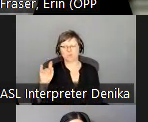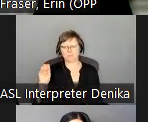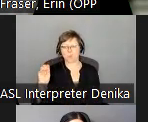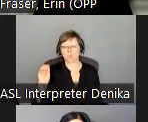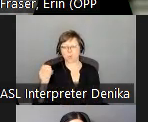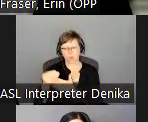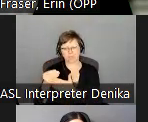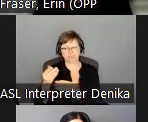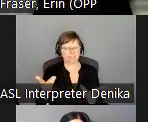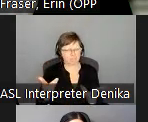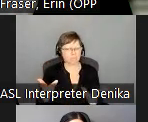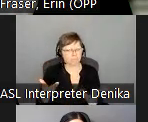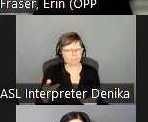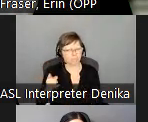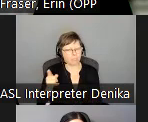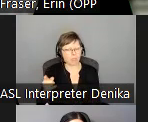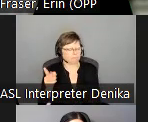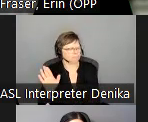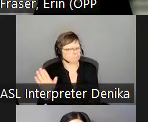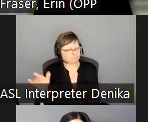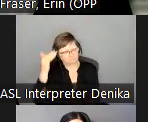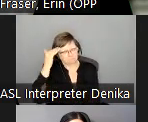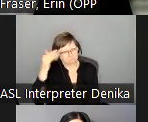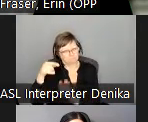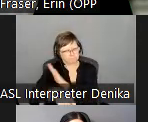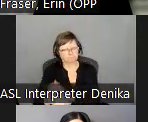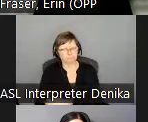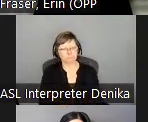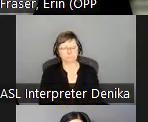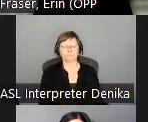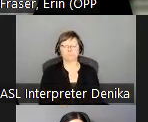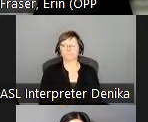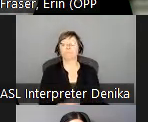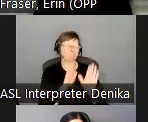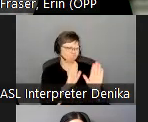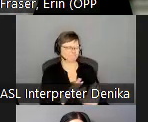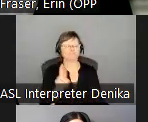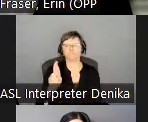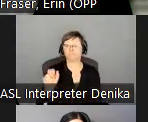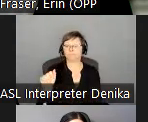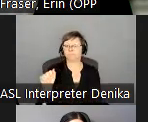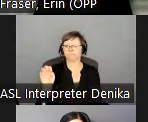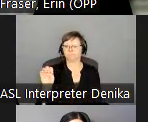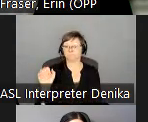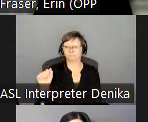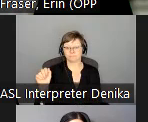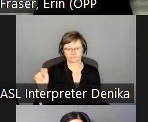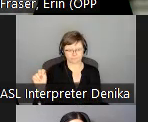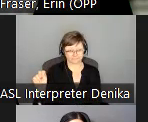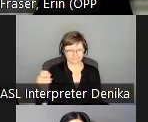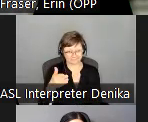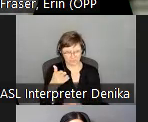deciding to jump into the cryptocurrency space. Okay. Great. Rayan, I think you're